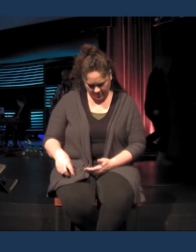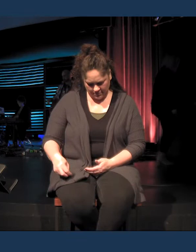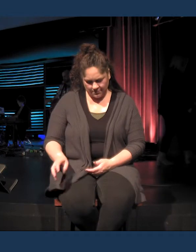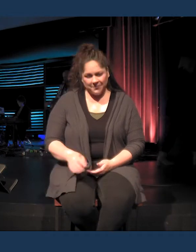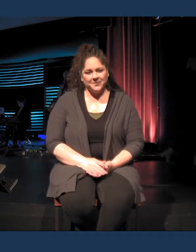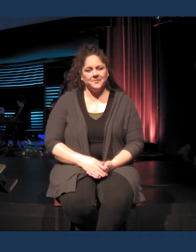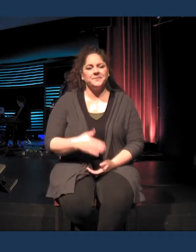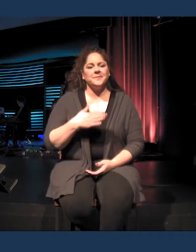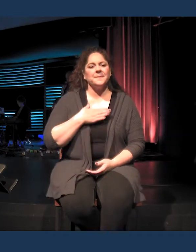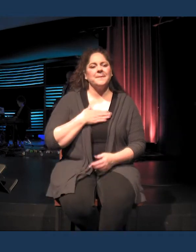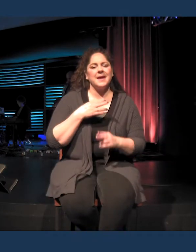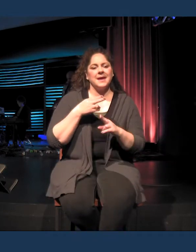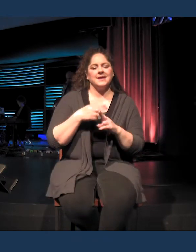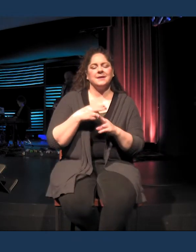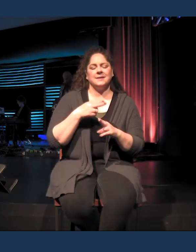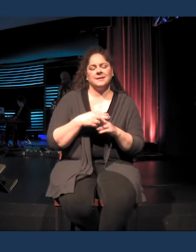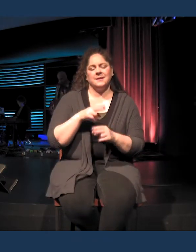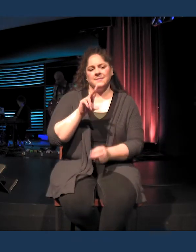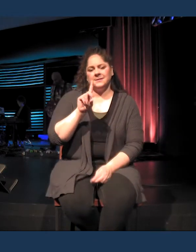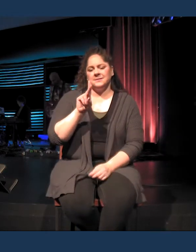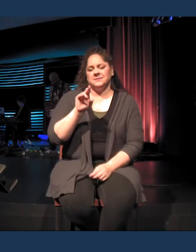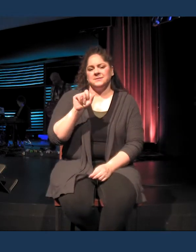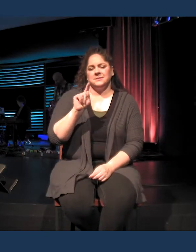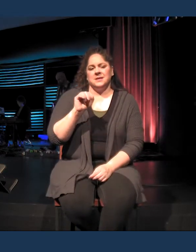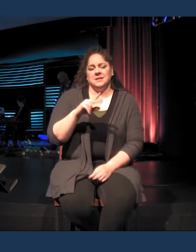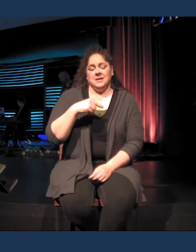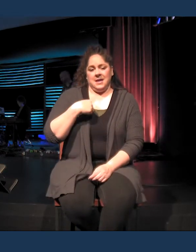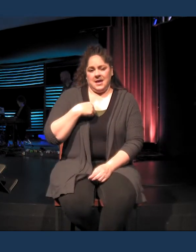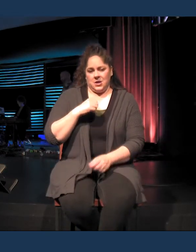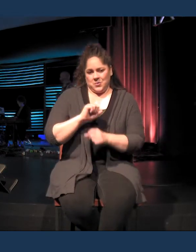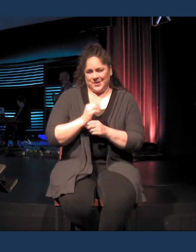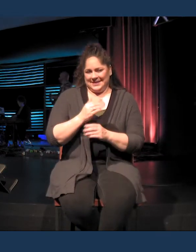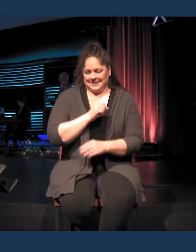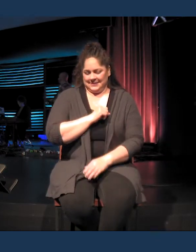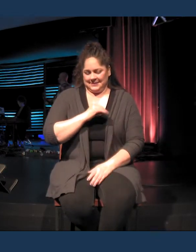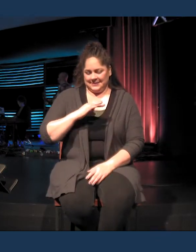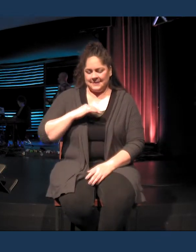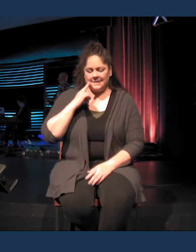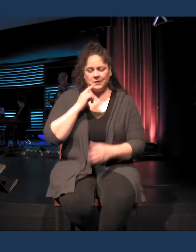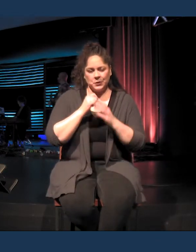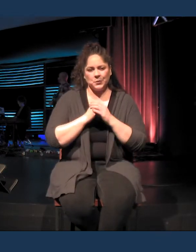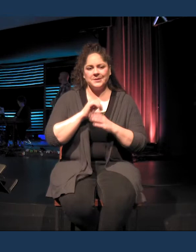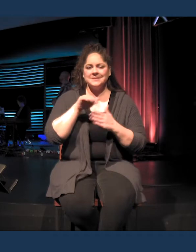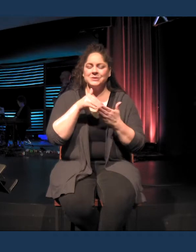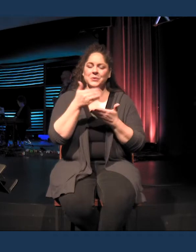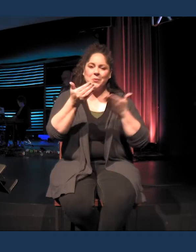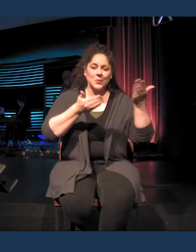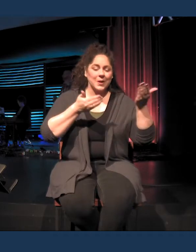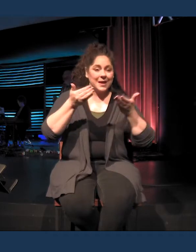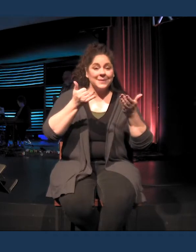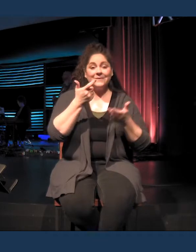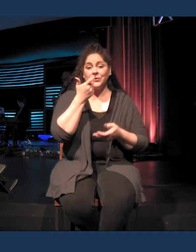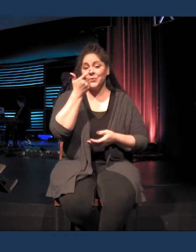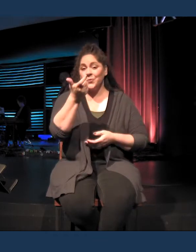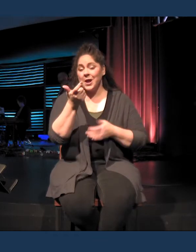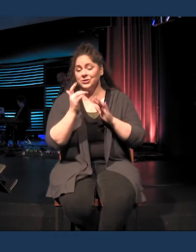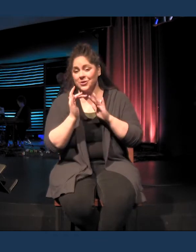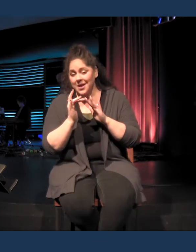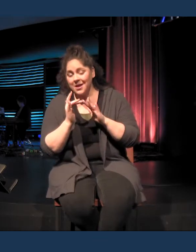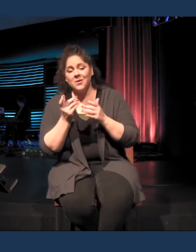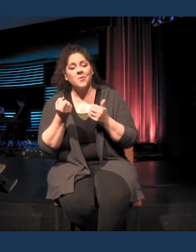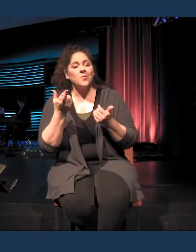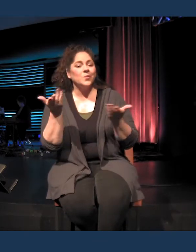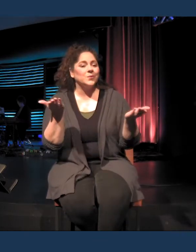Well, my name is Dustin, and I serve on staff here at Worship Center, and I just want to welcome you all here to WC. If you're watching online or you're